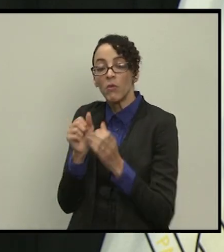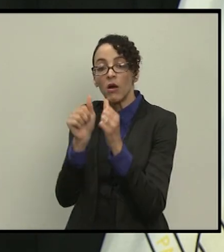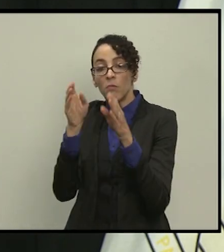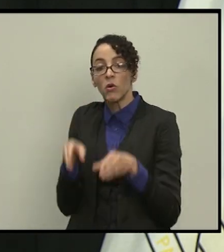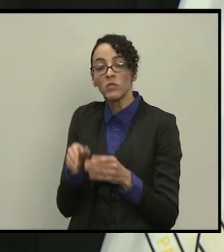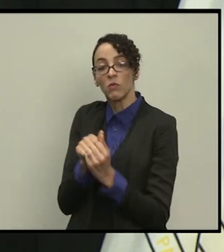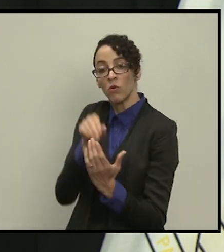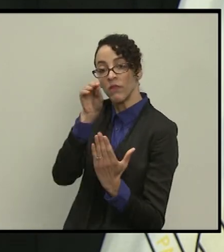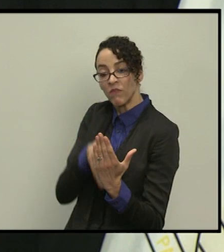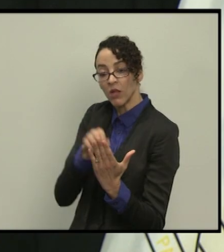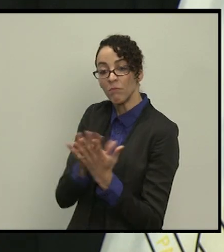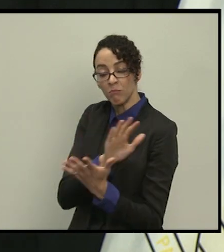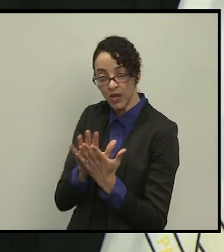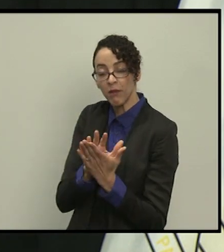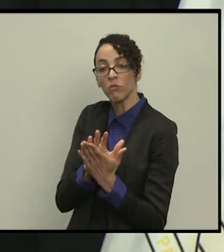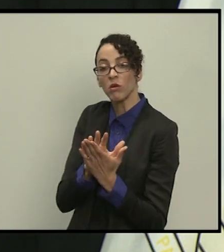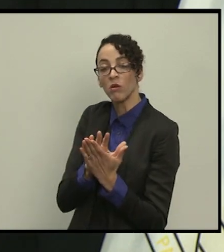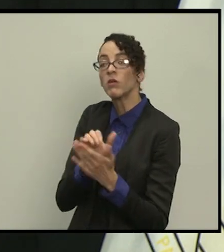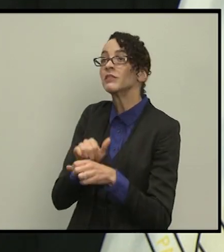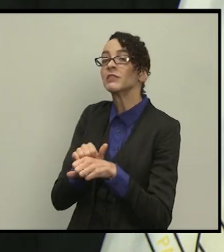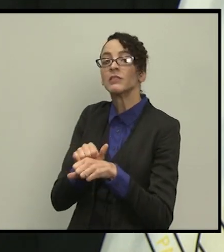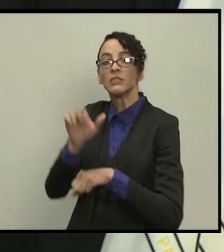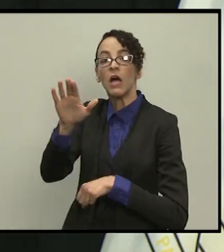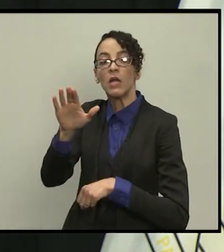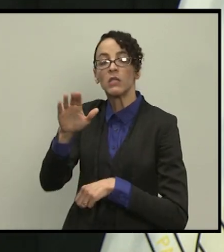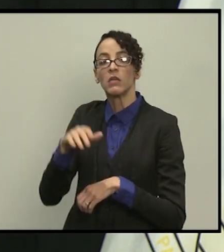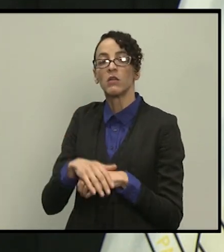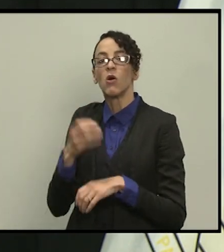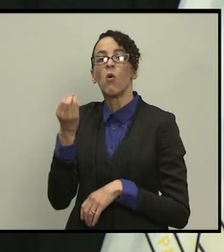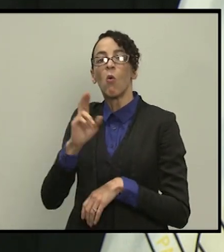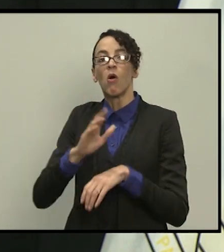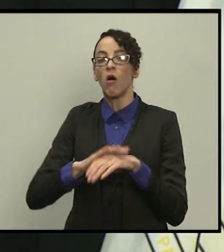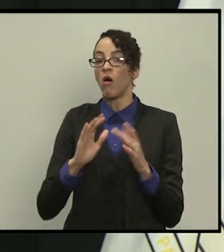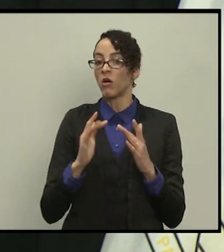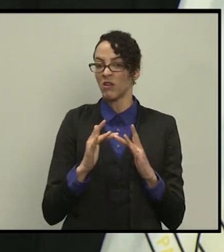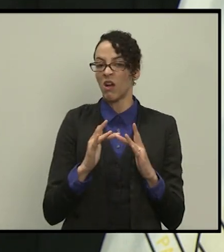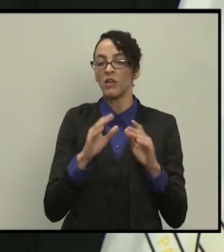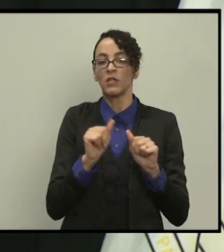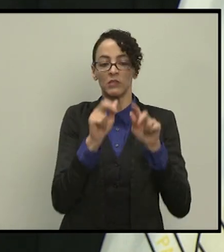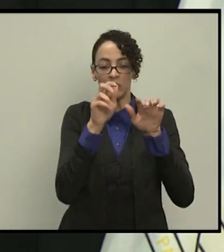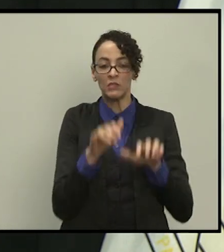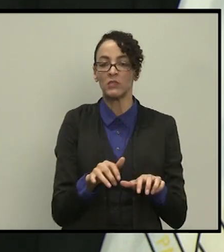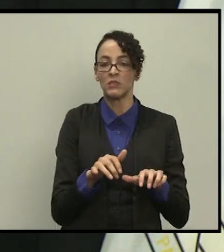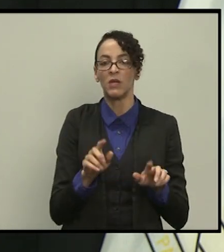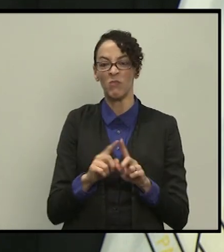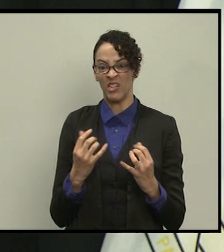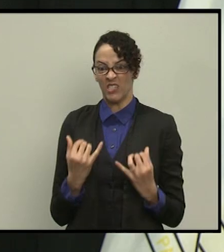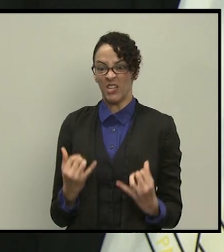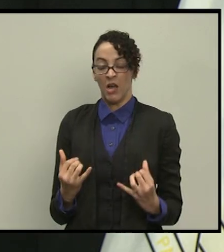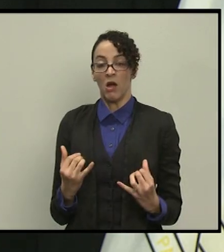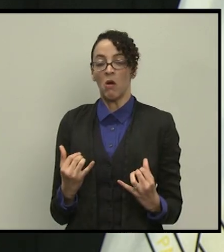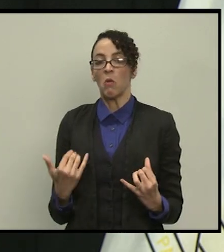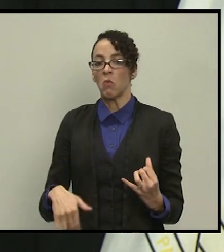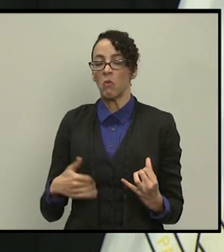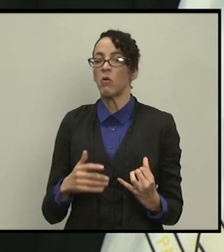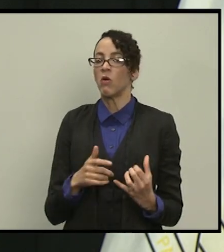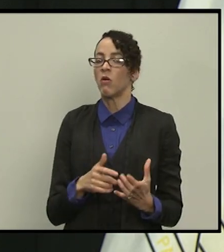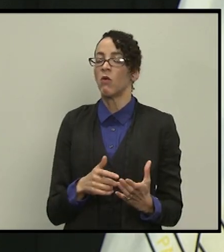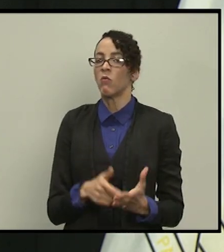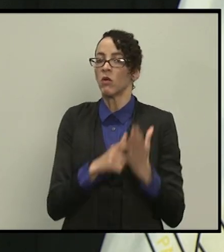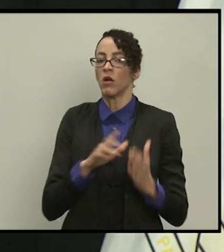complete the paperwork. And now, a lot of that work is a lot harder to do, requiring us to be creative, requiring